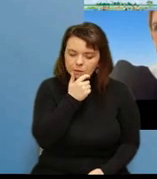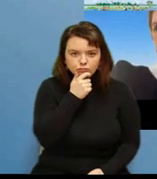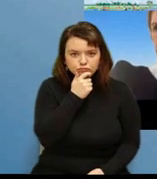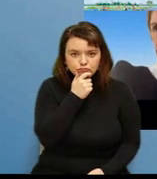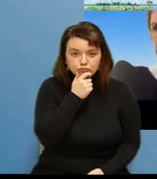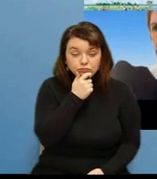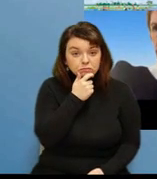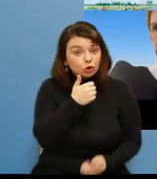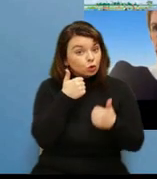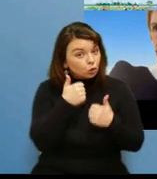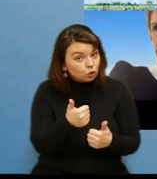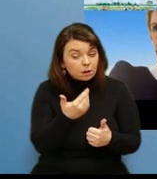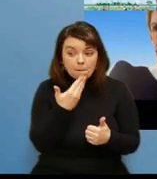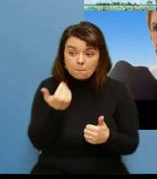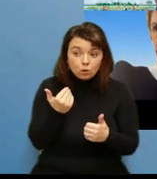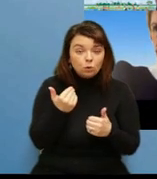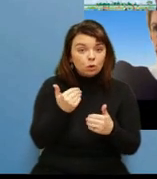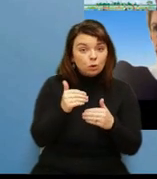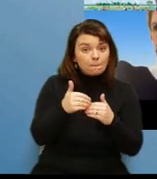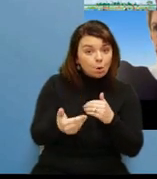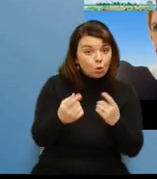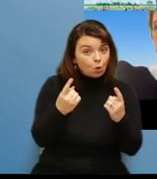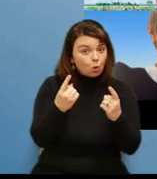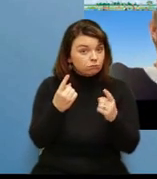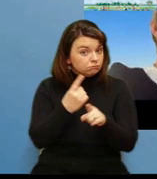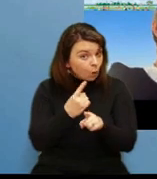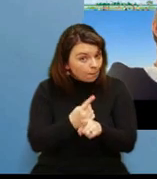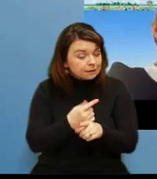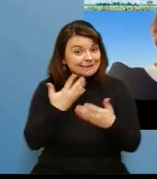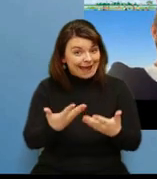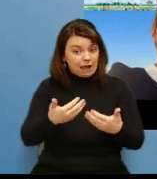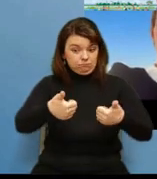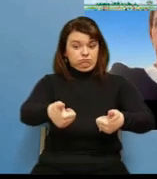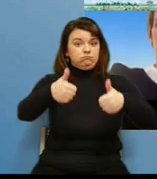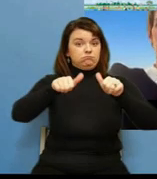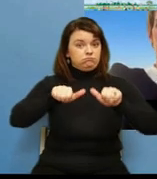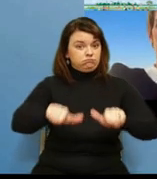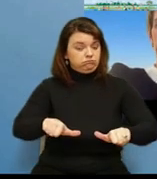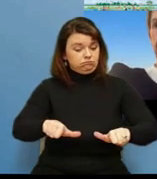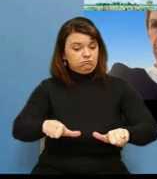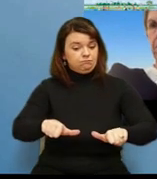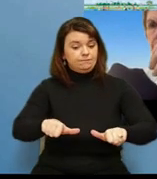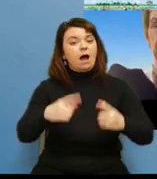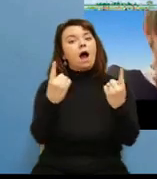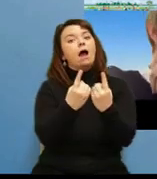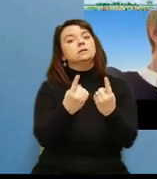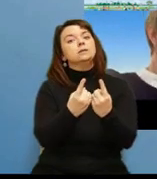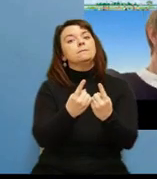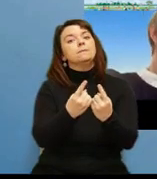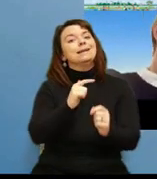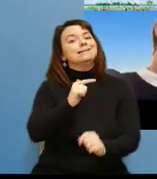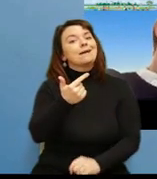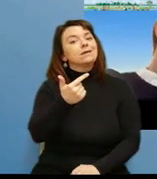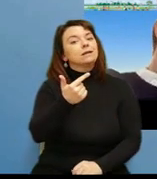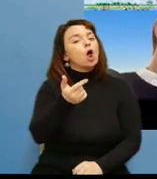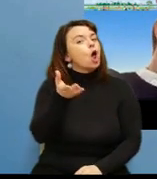Good. If there's no further comments on the risk register, we move on to item 7,